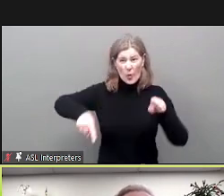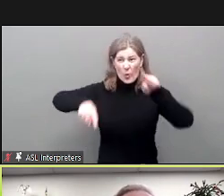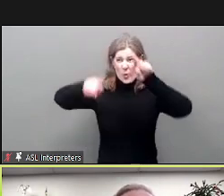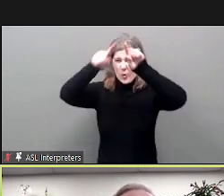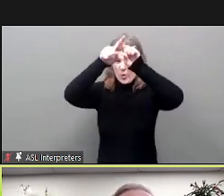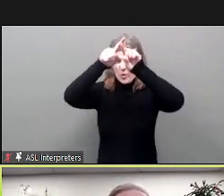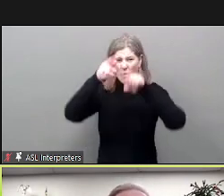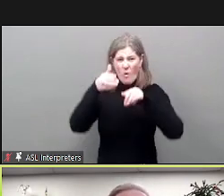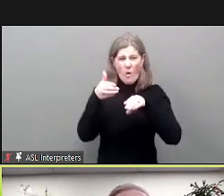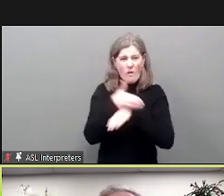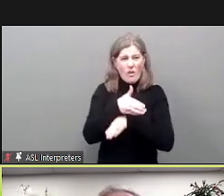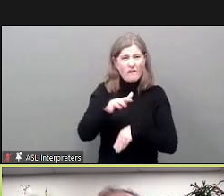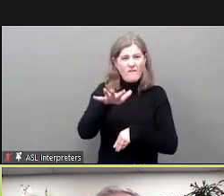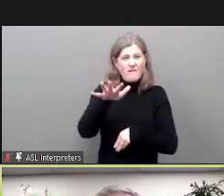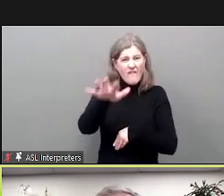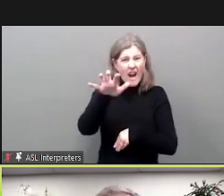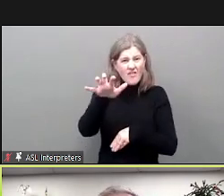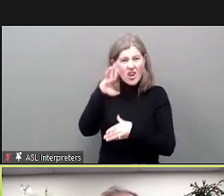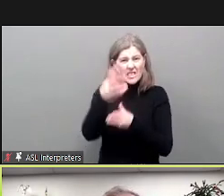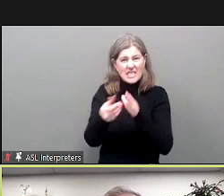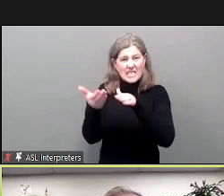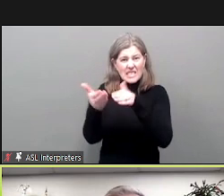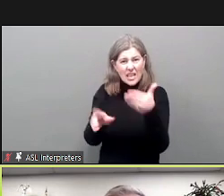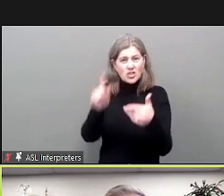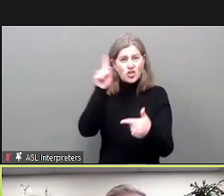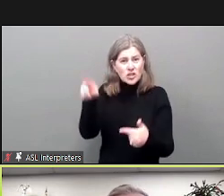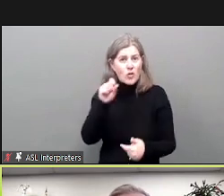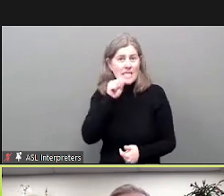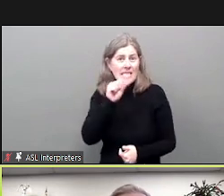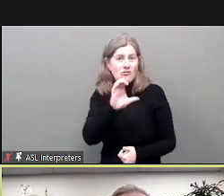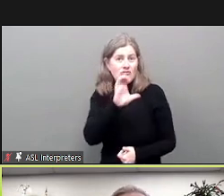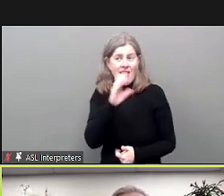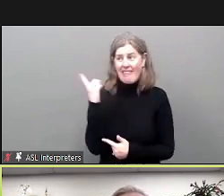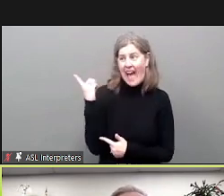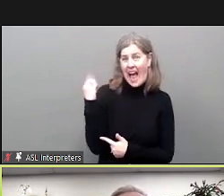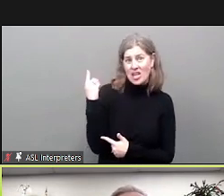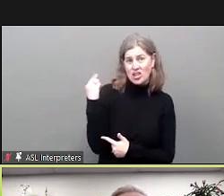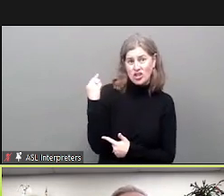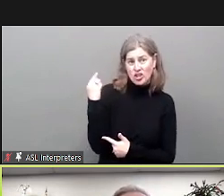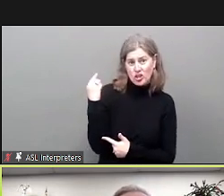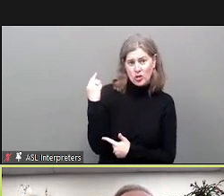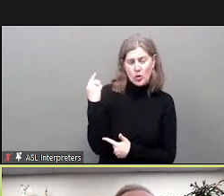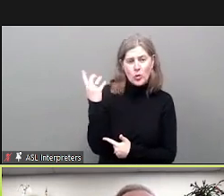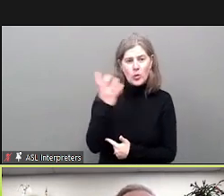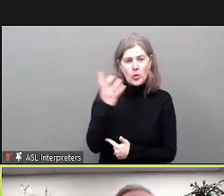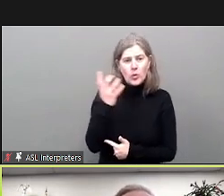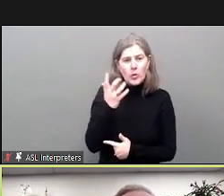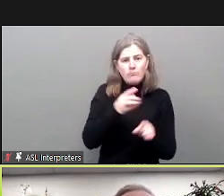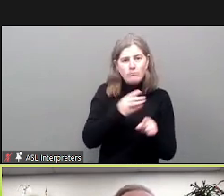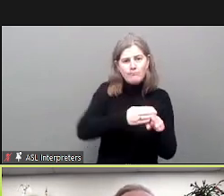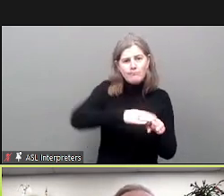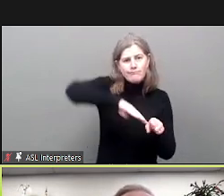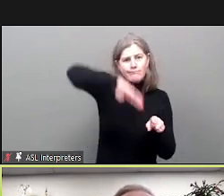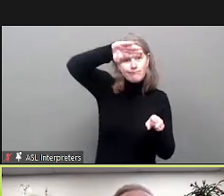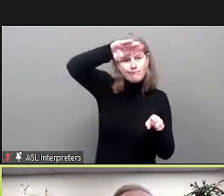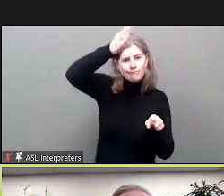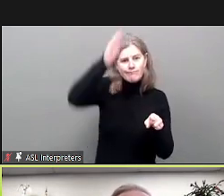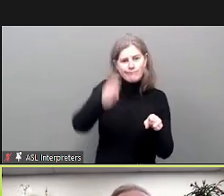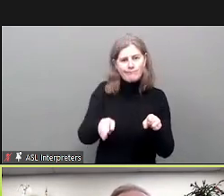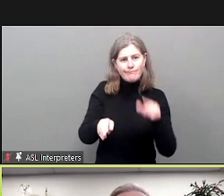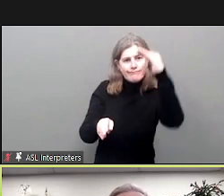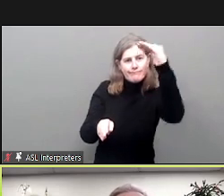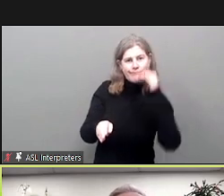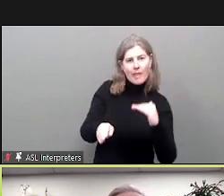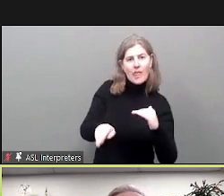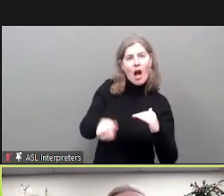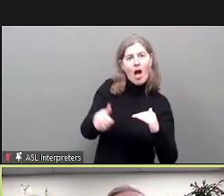over 500 deaths just of seniors last year at this time, how that would, and on other older age